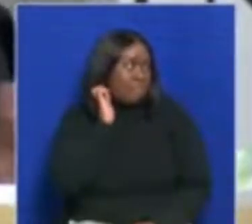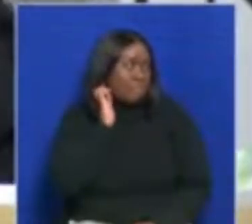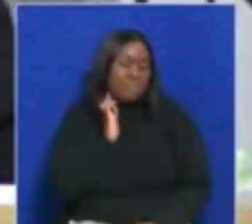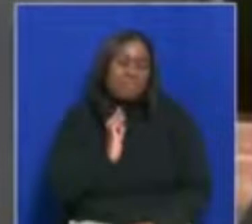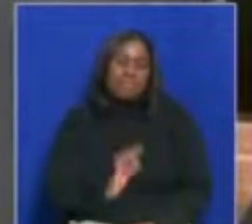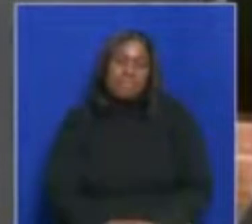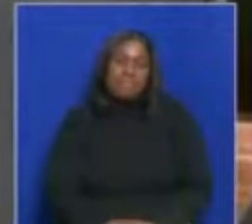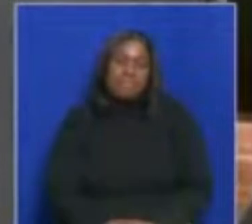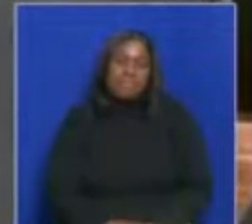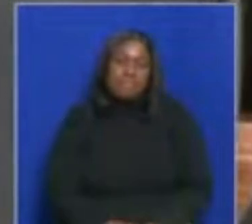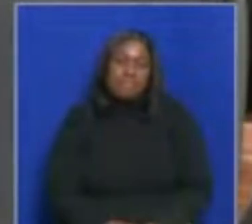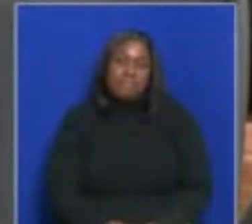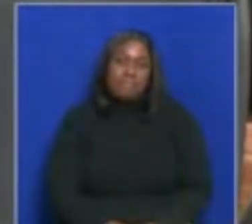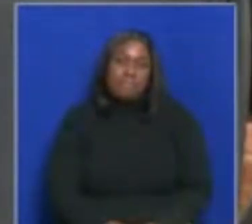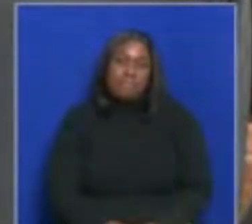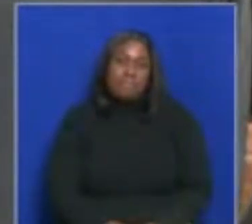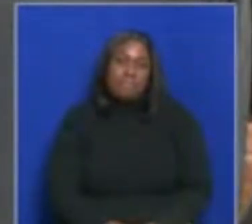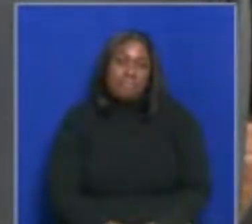showed.